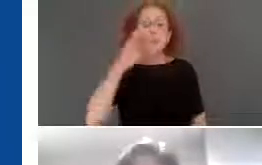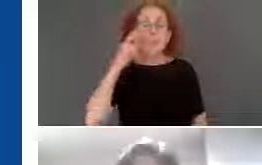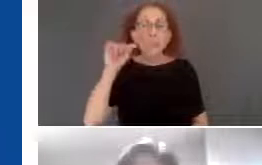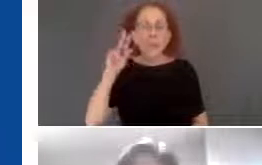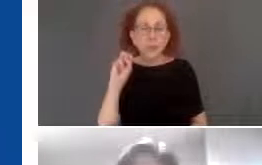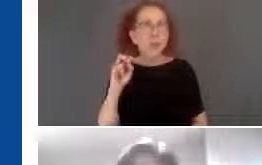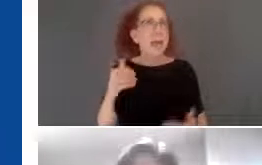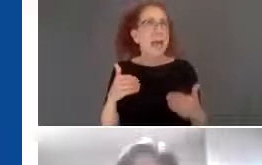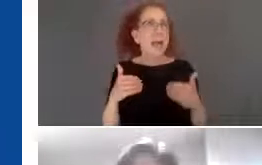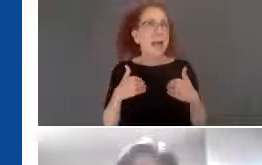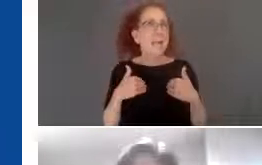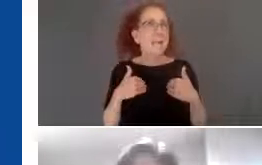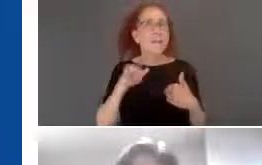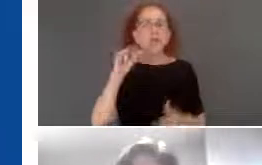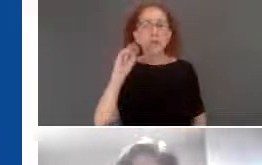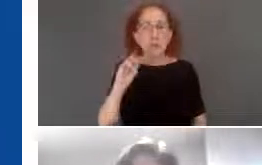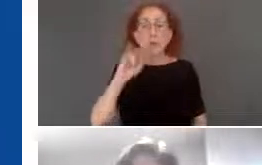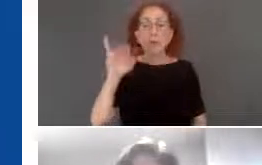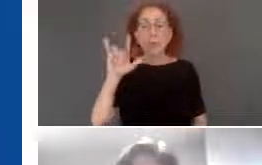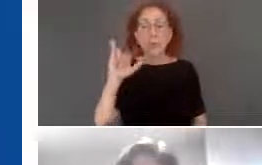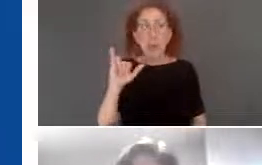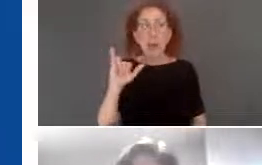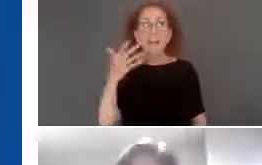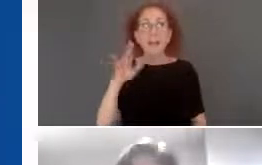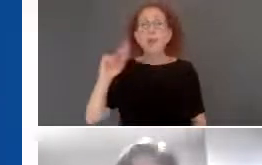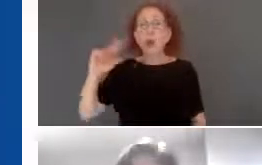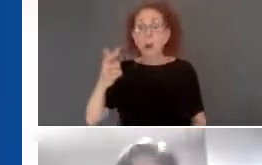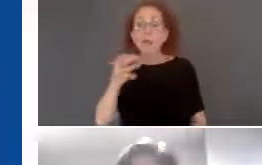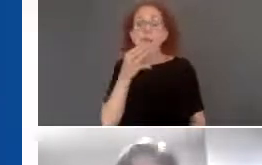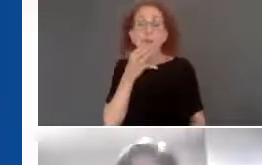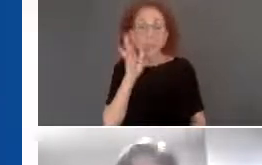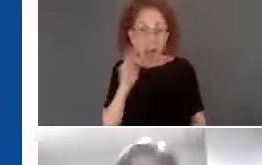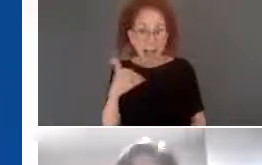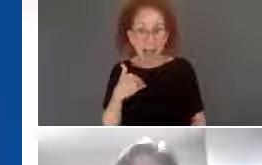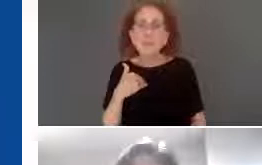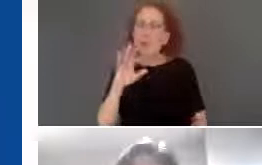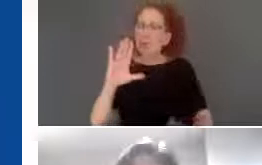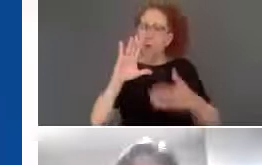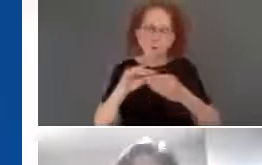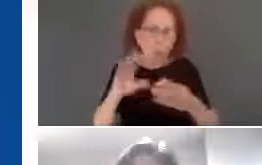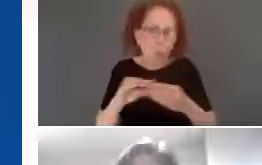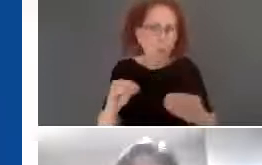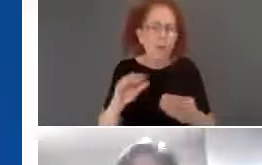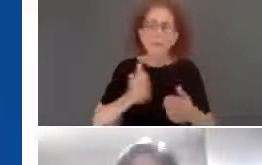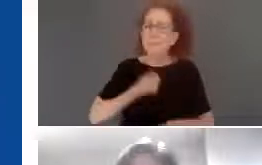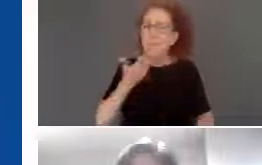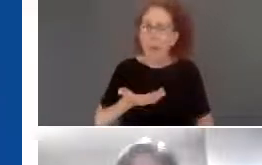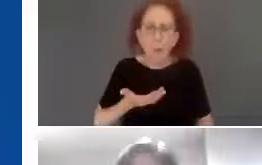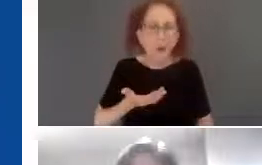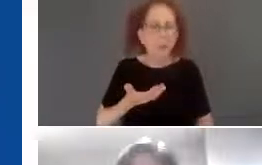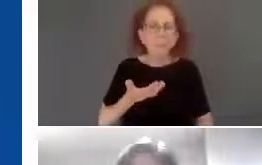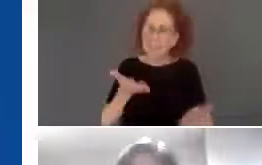have June, July, and we have August coming out soon. So you can submit stories, poems. We now